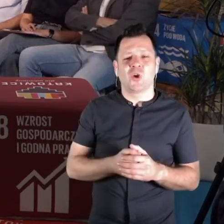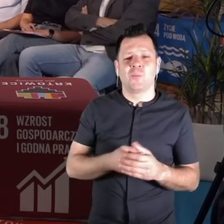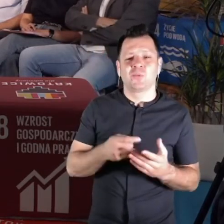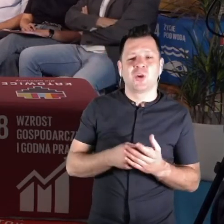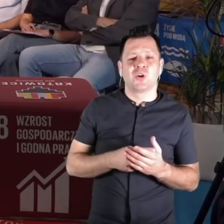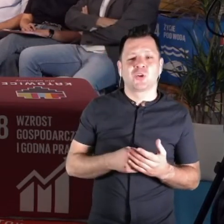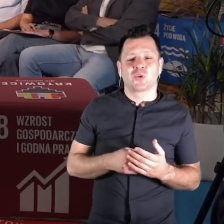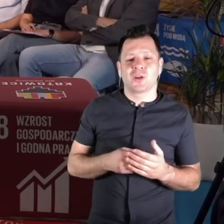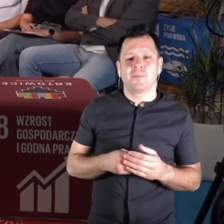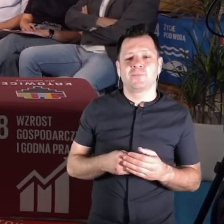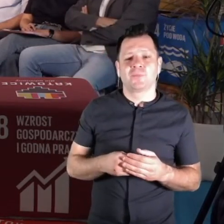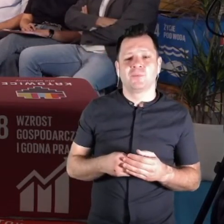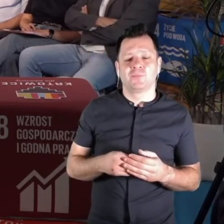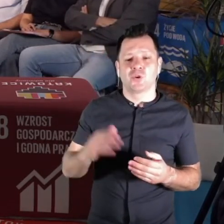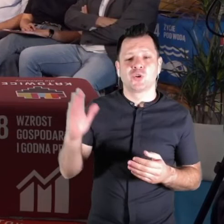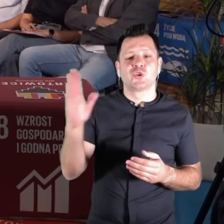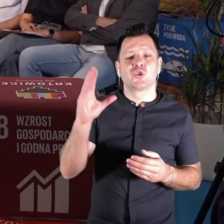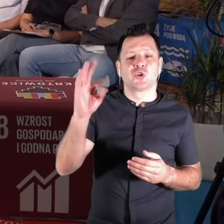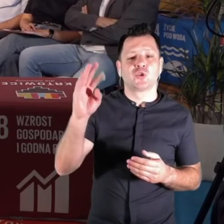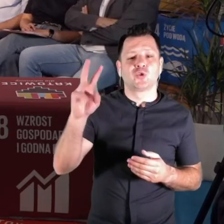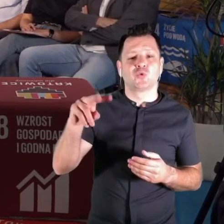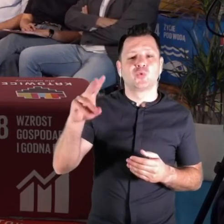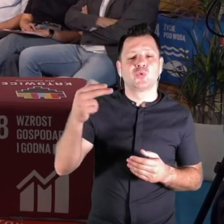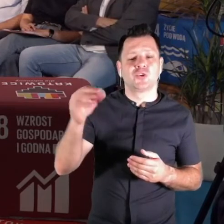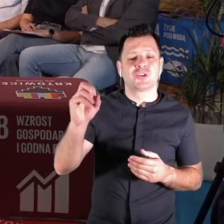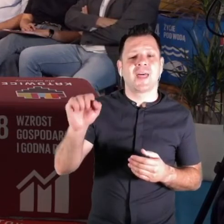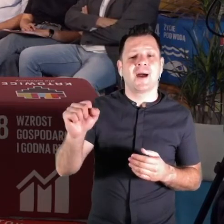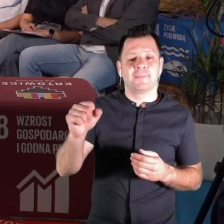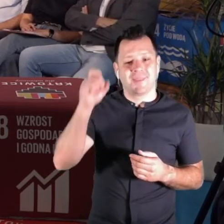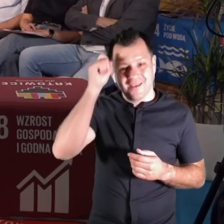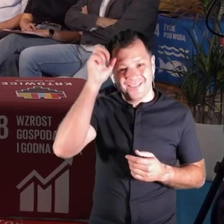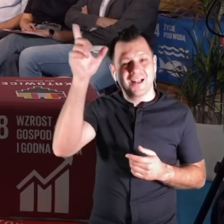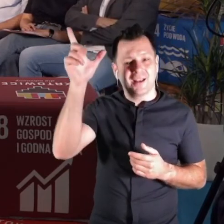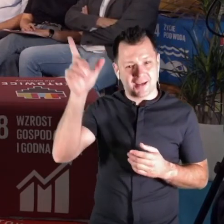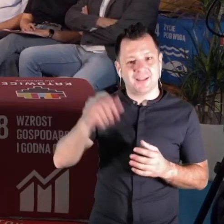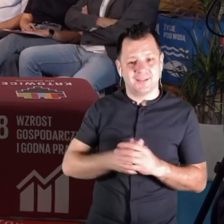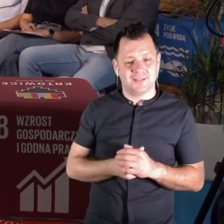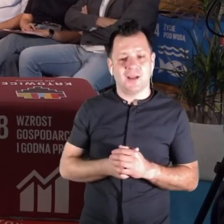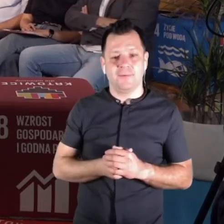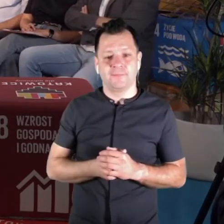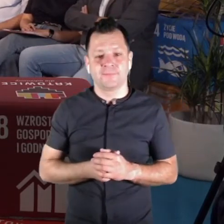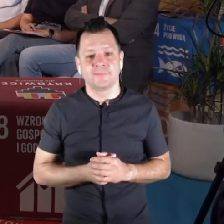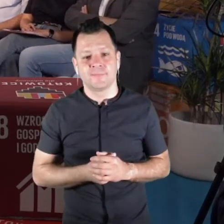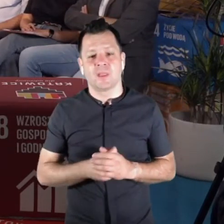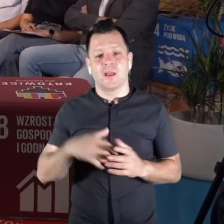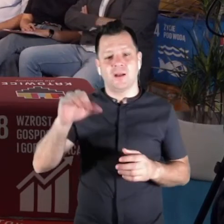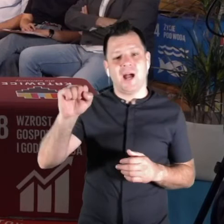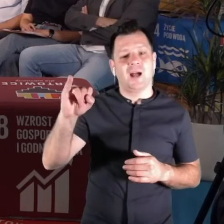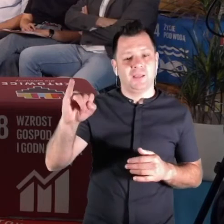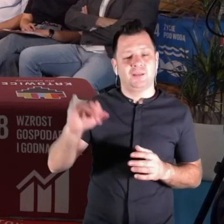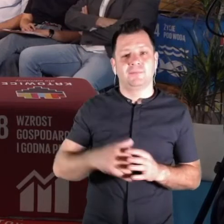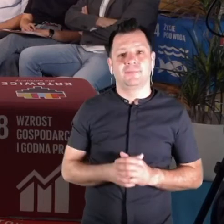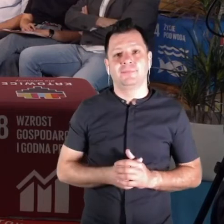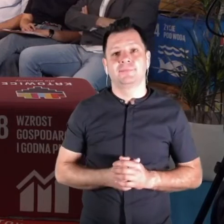help the city and also the citizens to take care of the city trees. How do we do this? The city of Berlin,